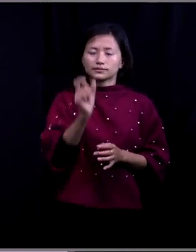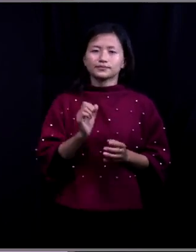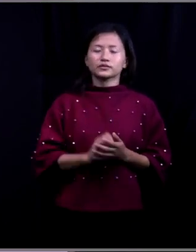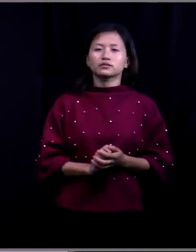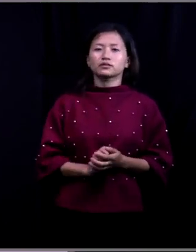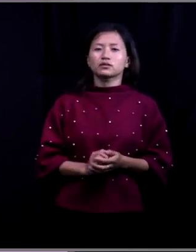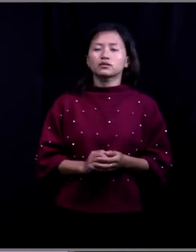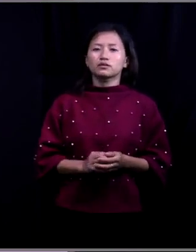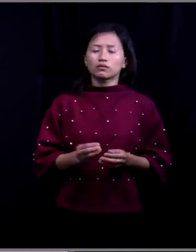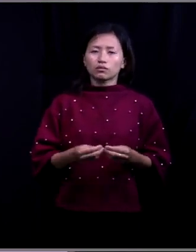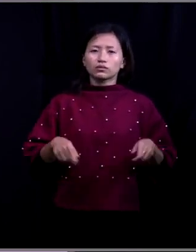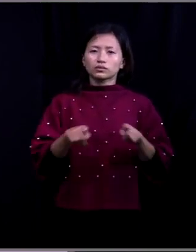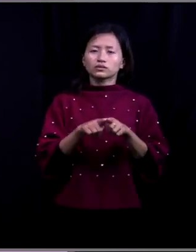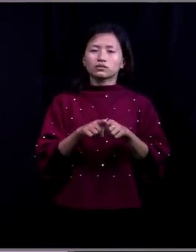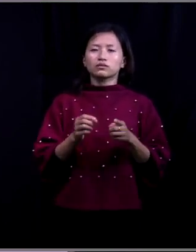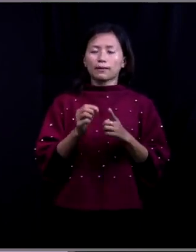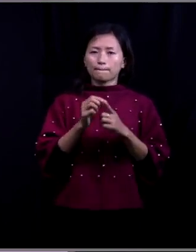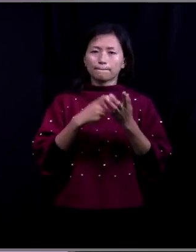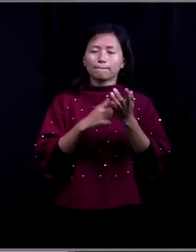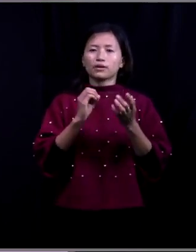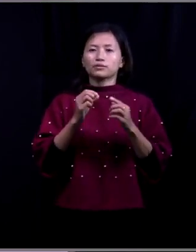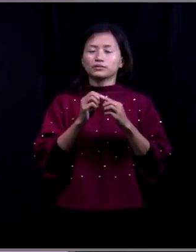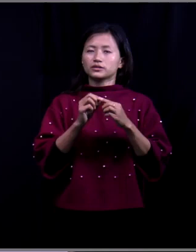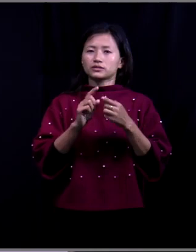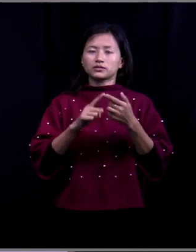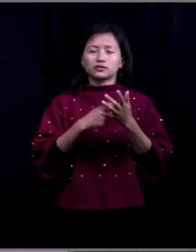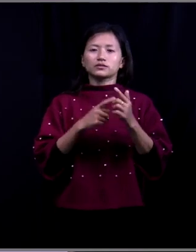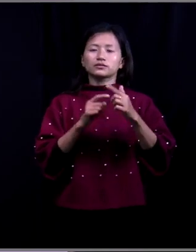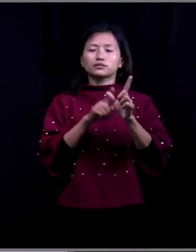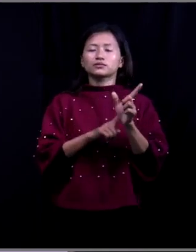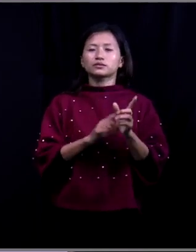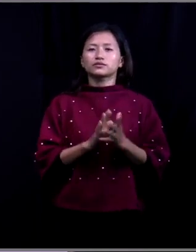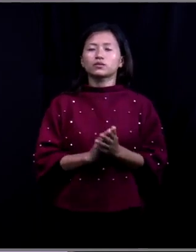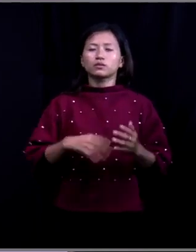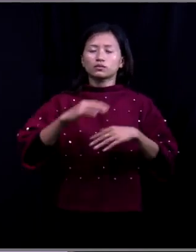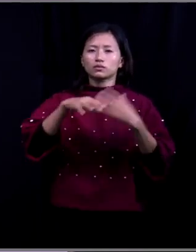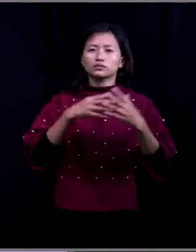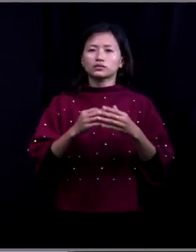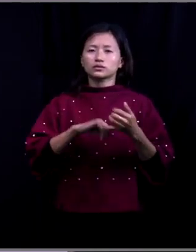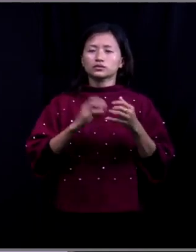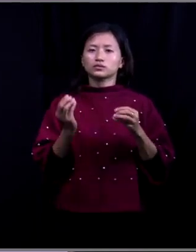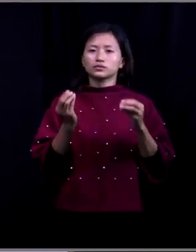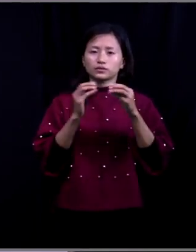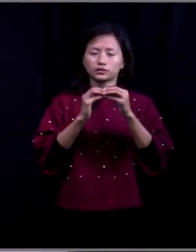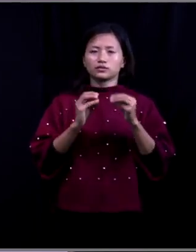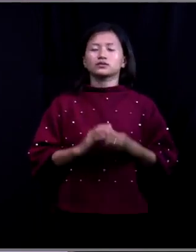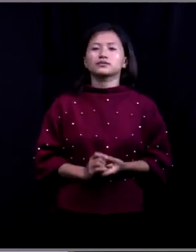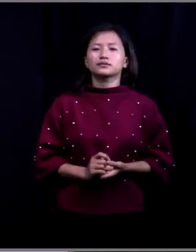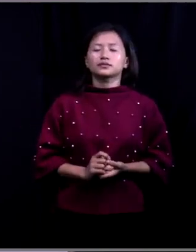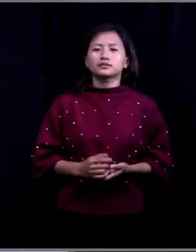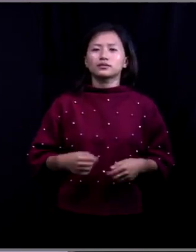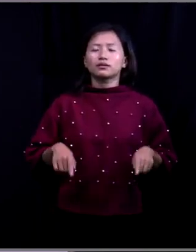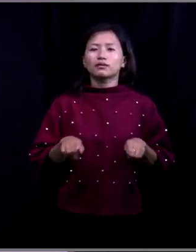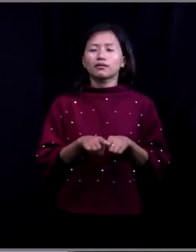and also exhibit all the properties of the substance. Now, today, let us say what is meant